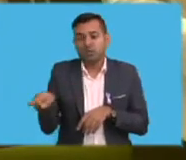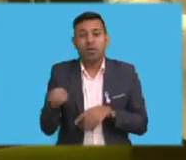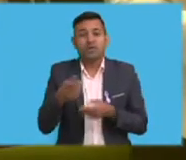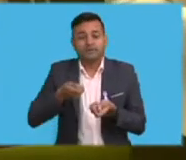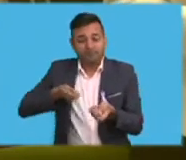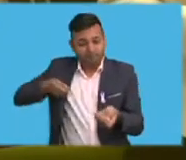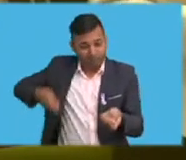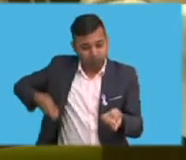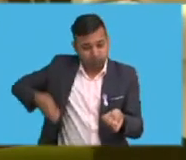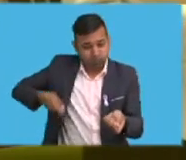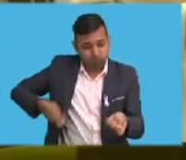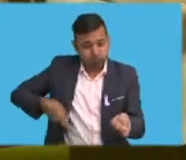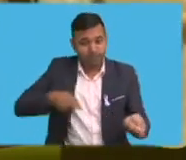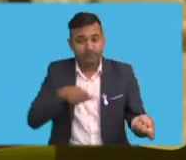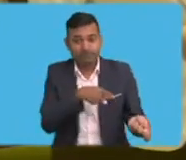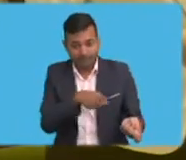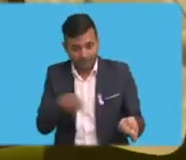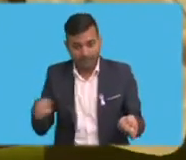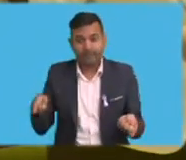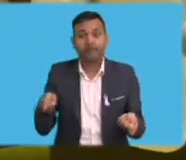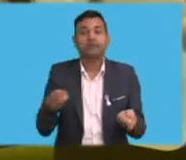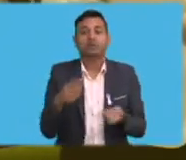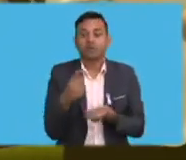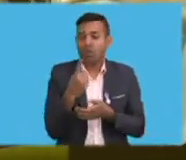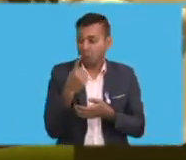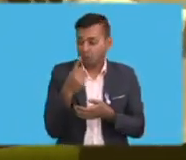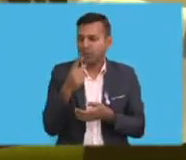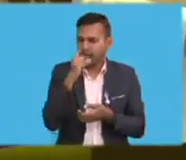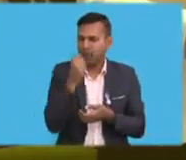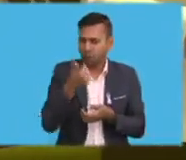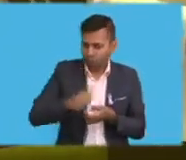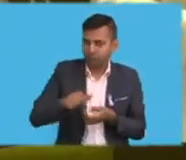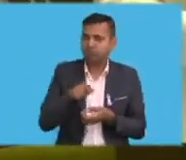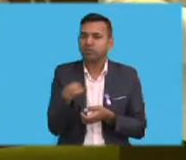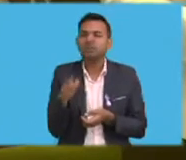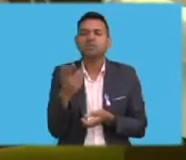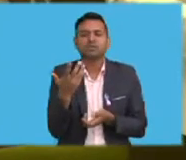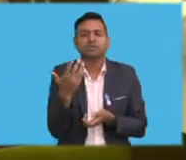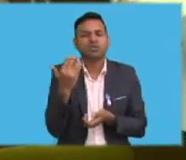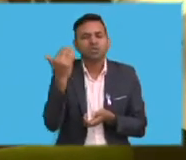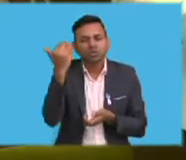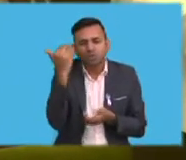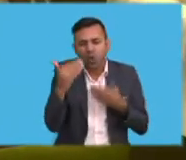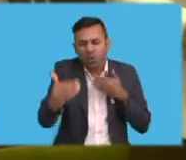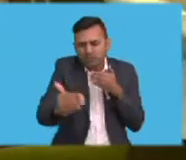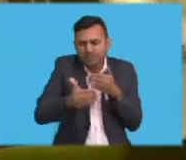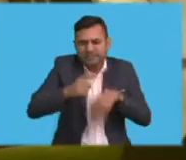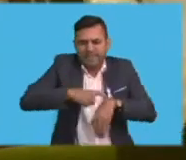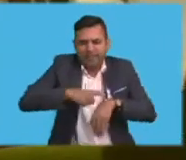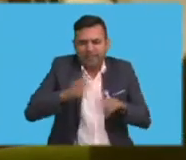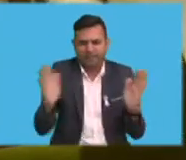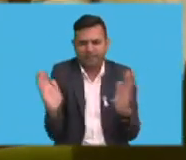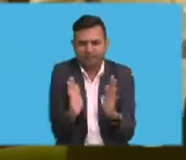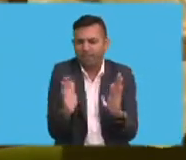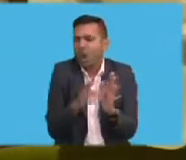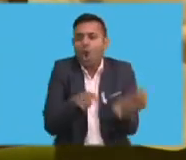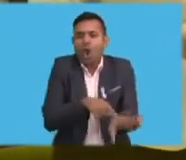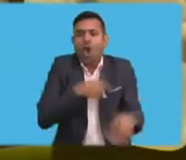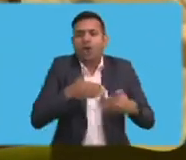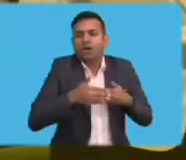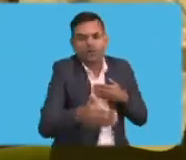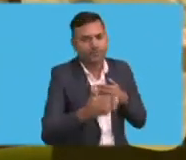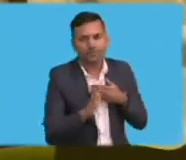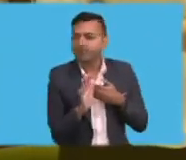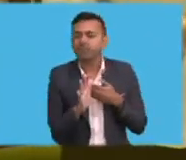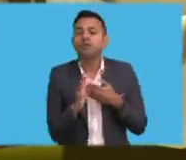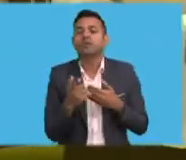uses, but it is only useful in the short term because it largely kills adult mosquitoes, as well as many other useful insects that